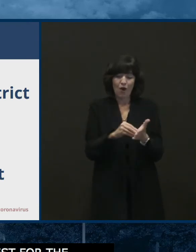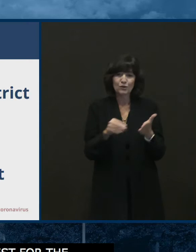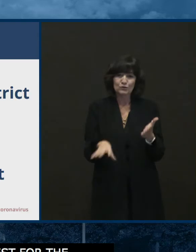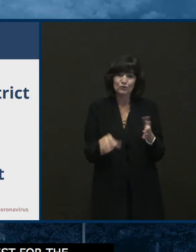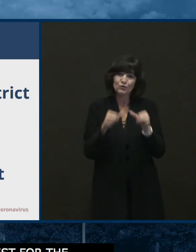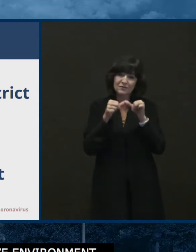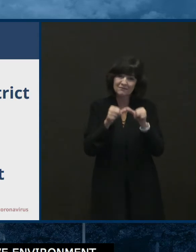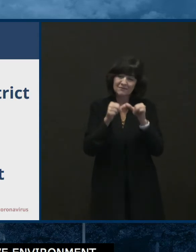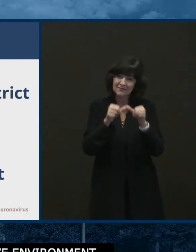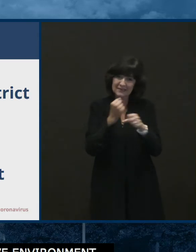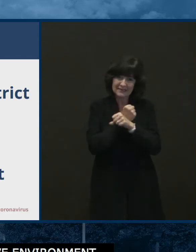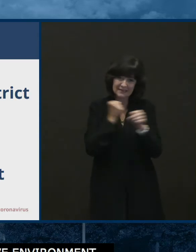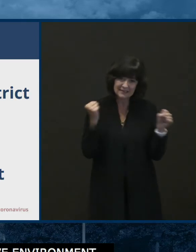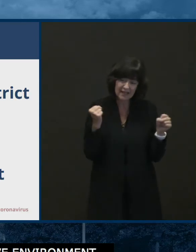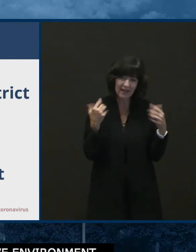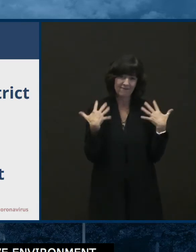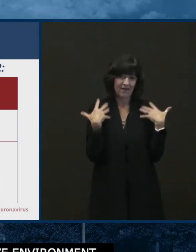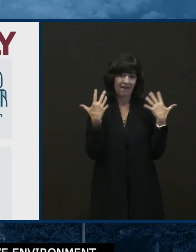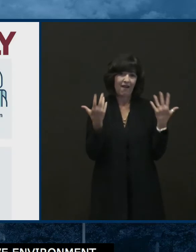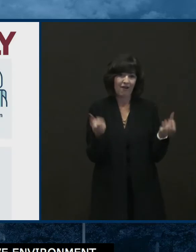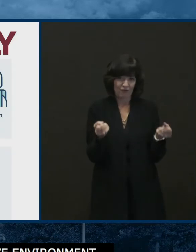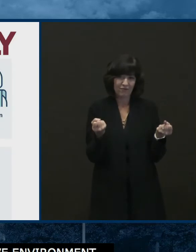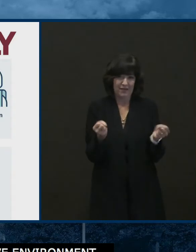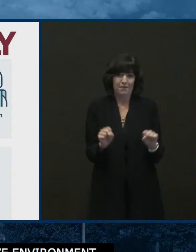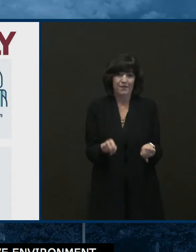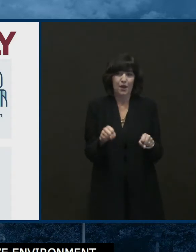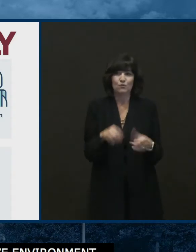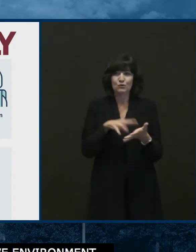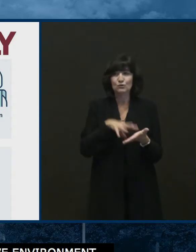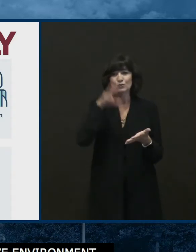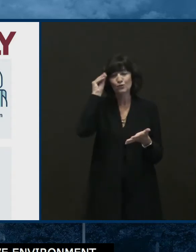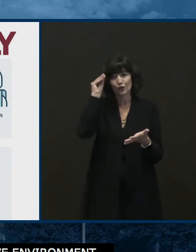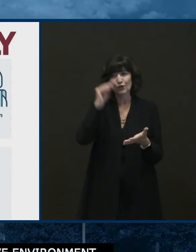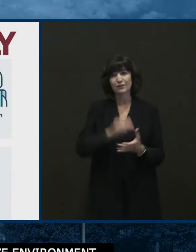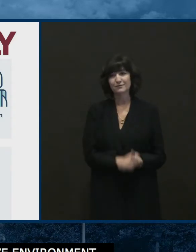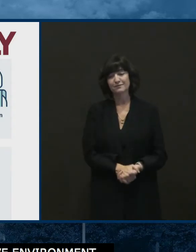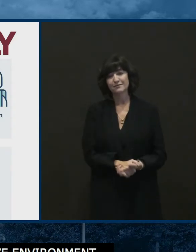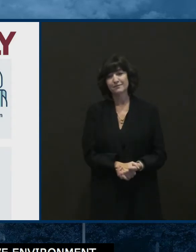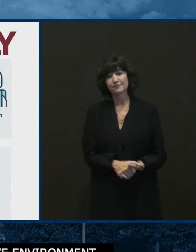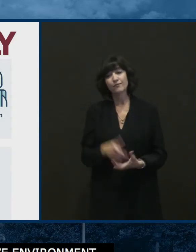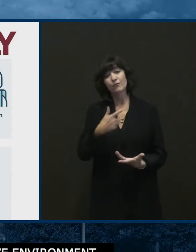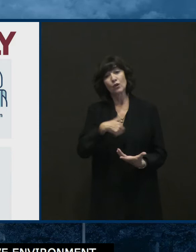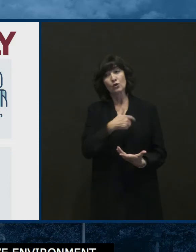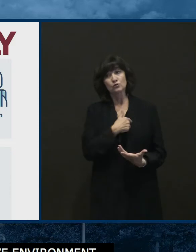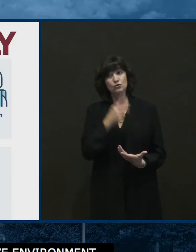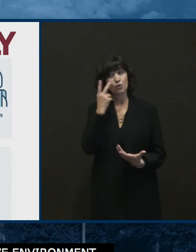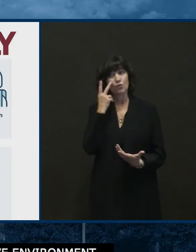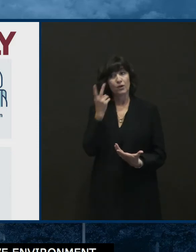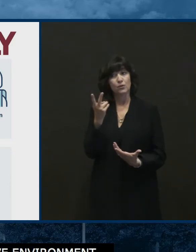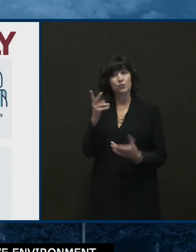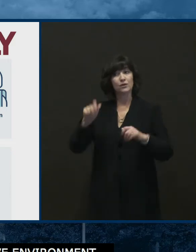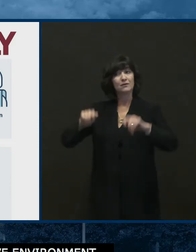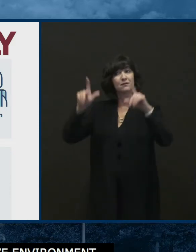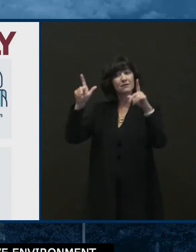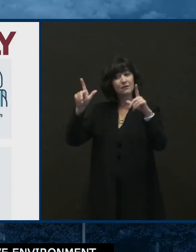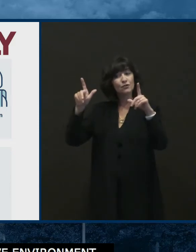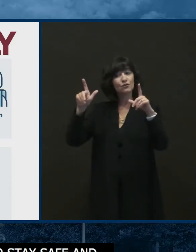safe and very healthy. So as we look at this, I mentioned we have